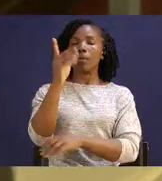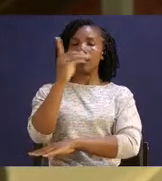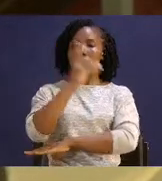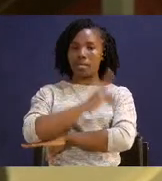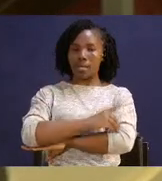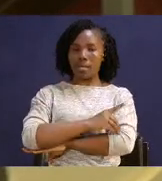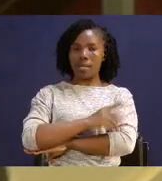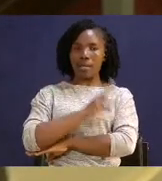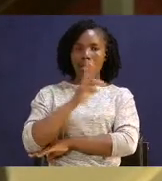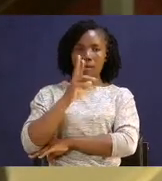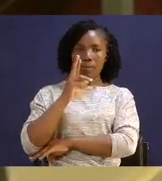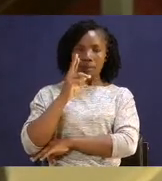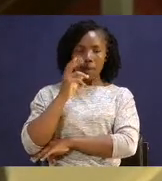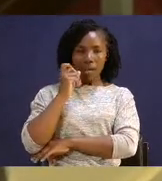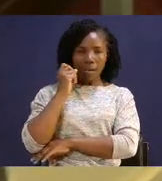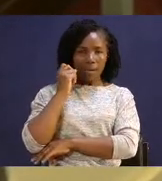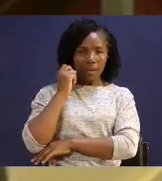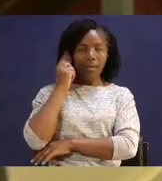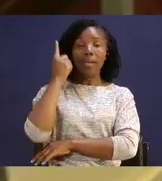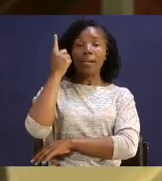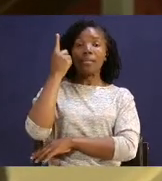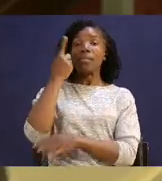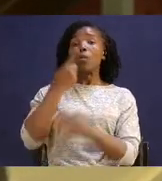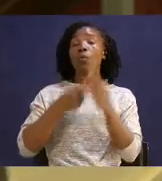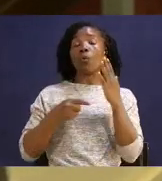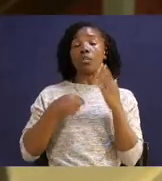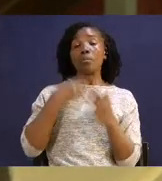I realized what I had seen, I had not even seen.